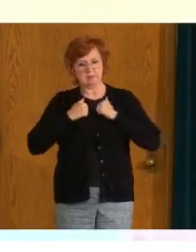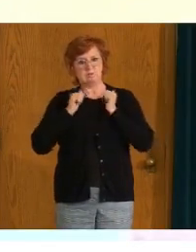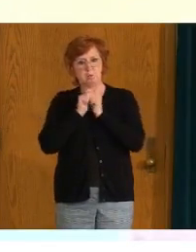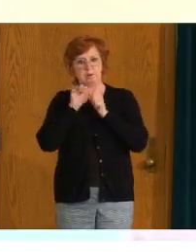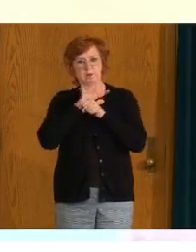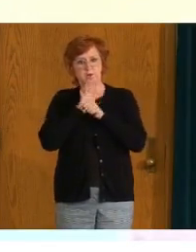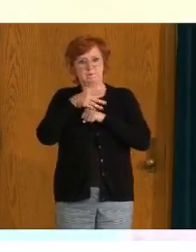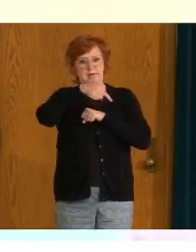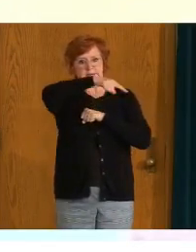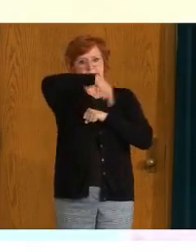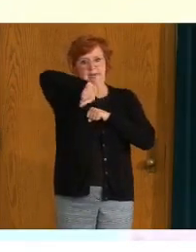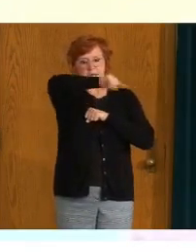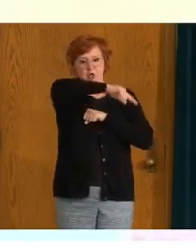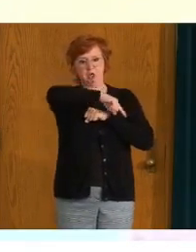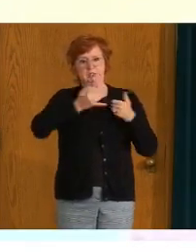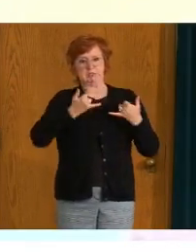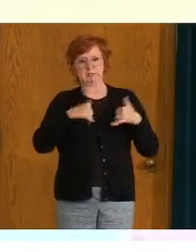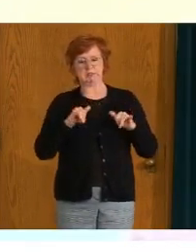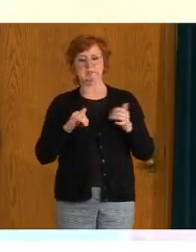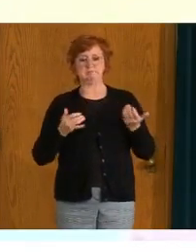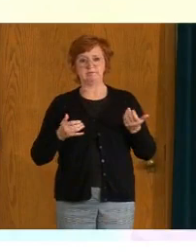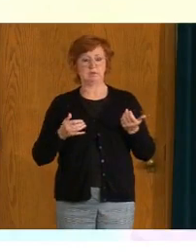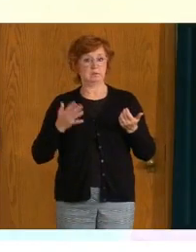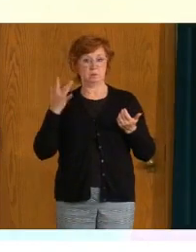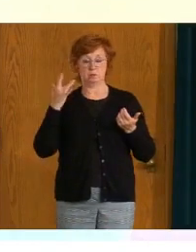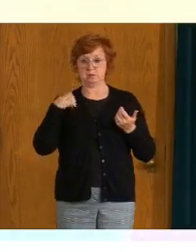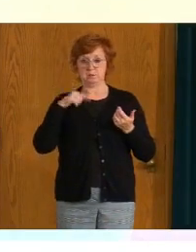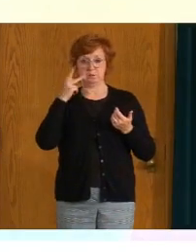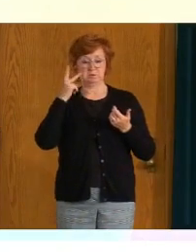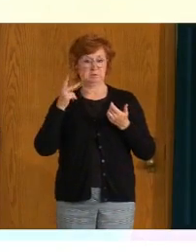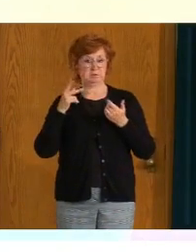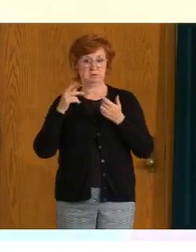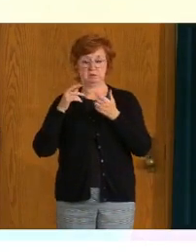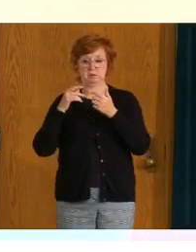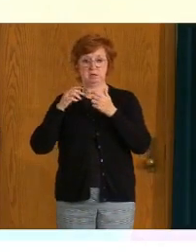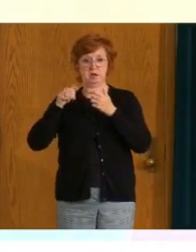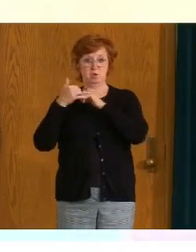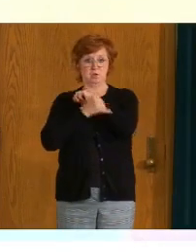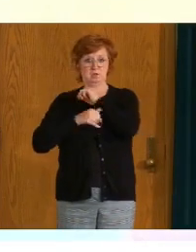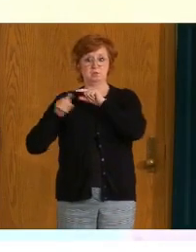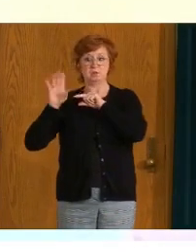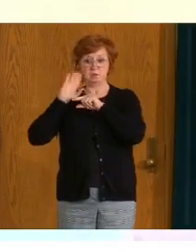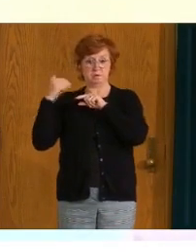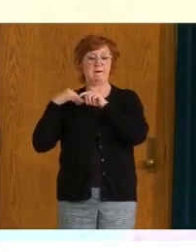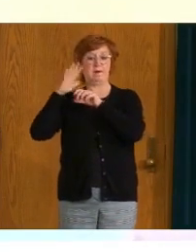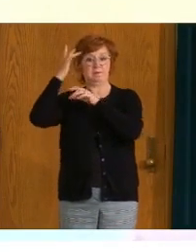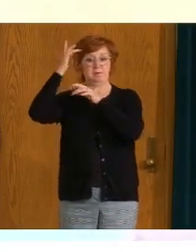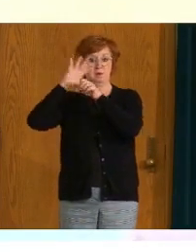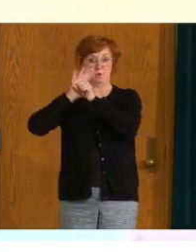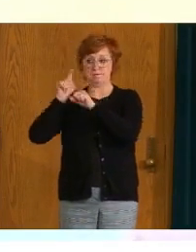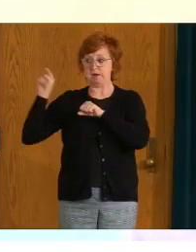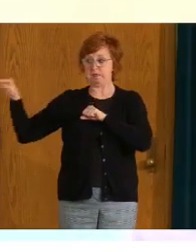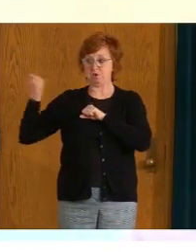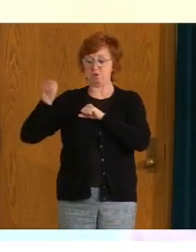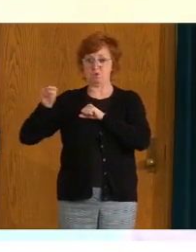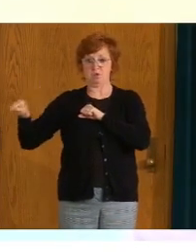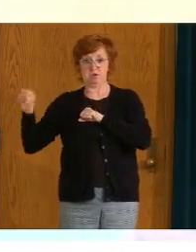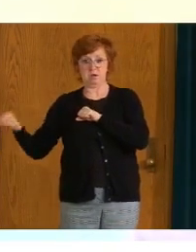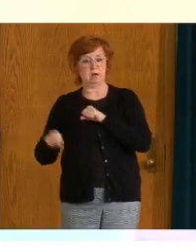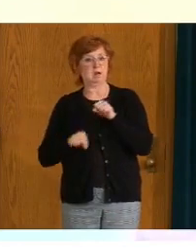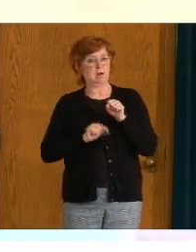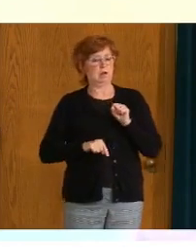The COVID will be a pandemic in many parts of the world, unfortunately, for the next several months, but thankfully, we can look forward to a time in the near